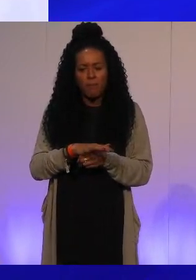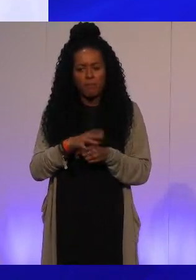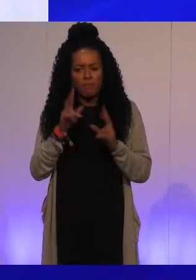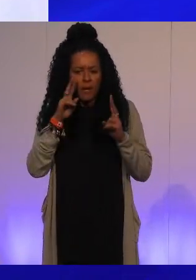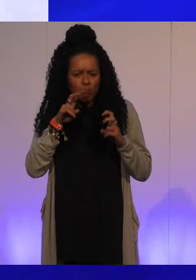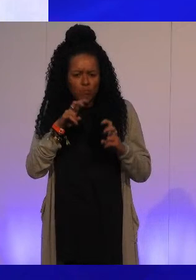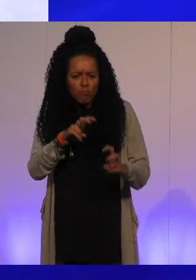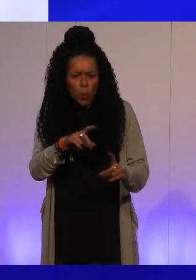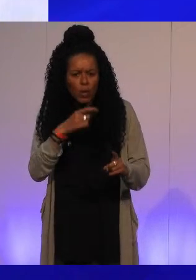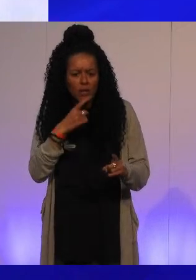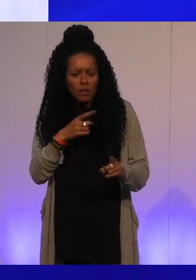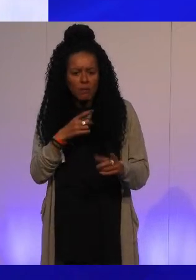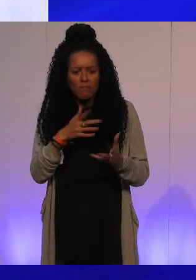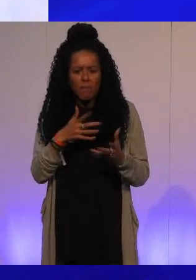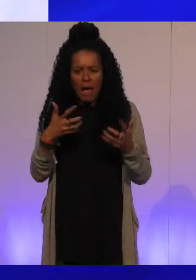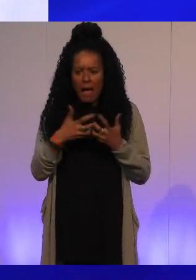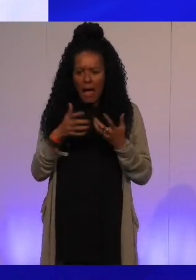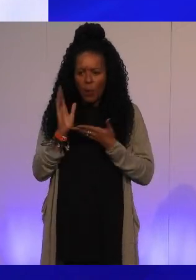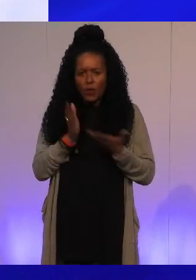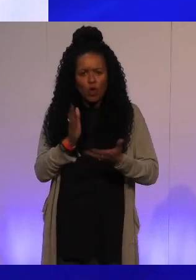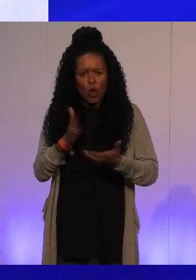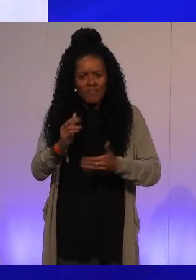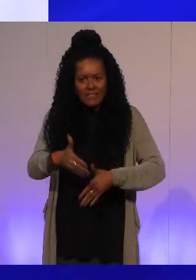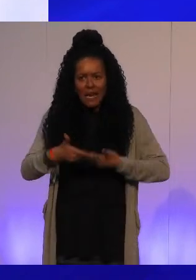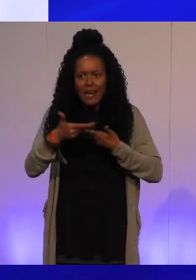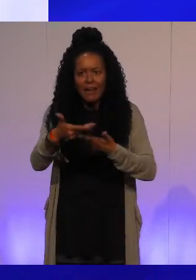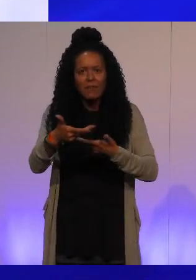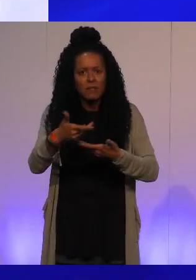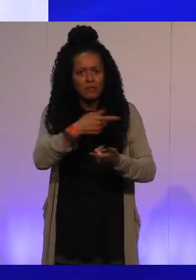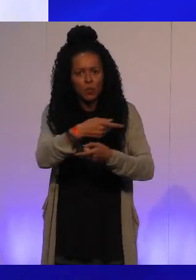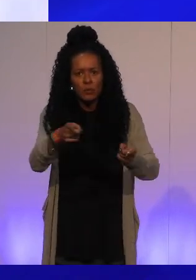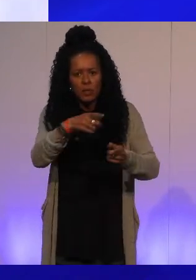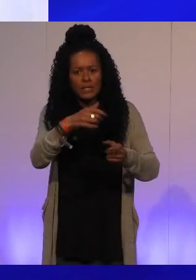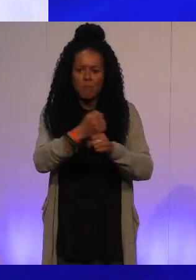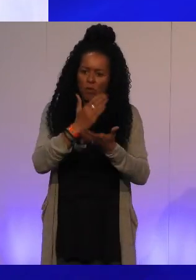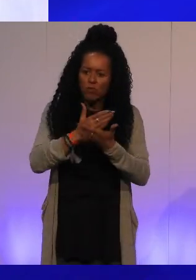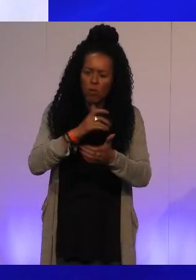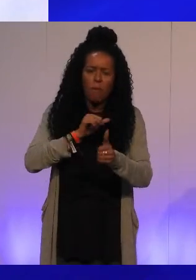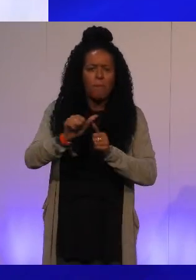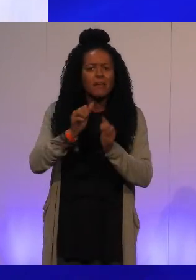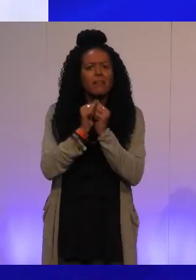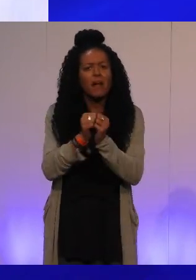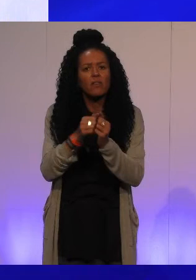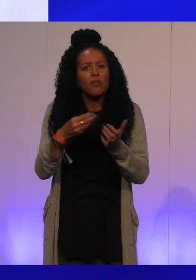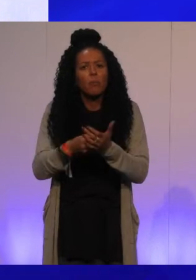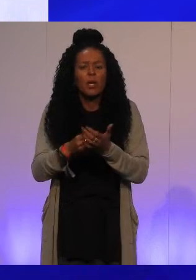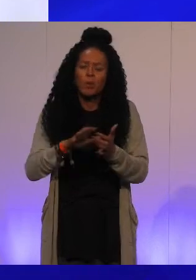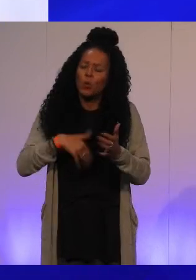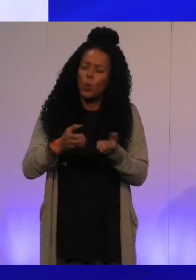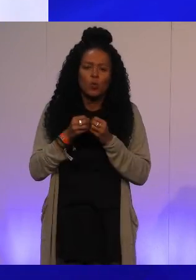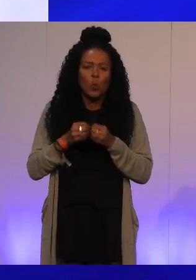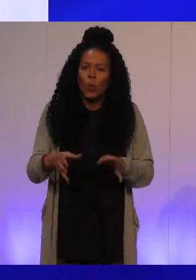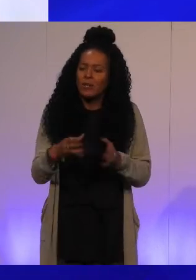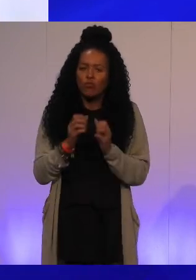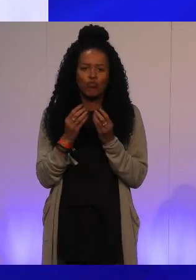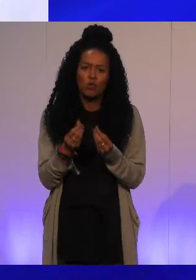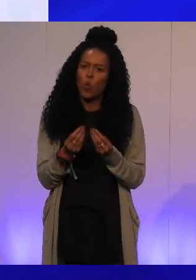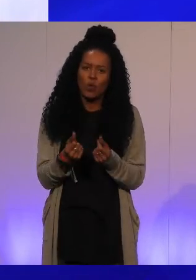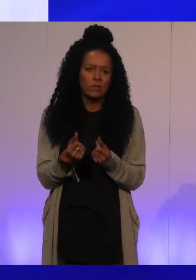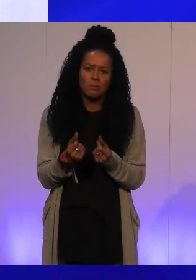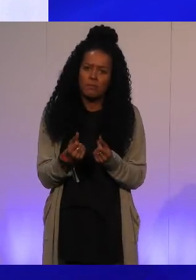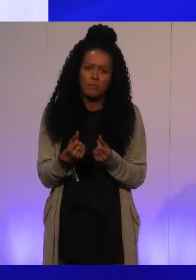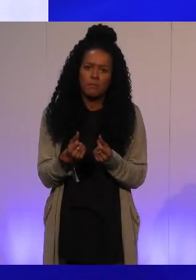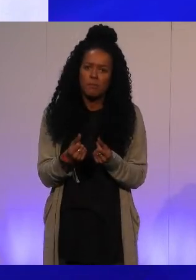at the way that those services are delivered to get the best value for money so that we're not wasting our resources. And we